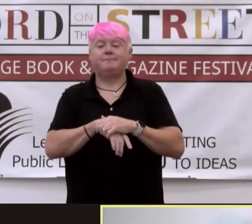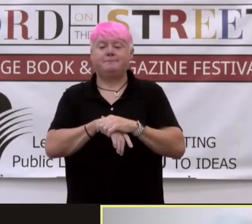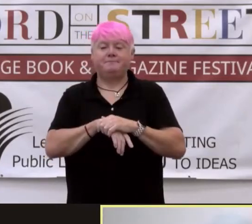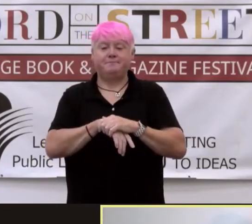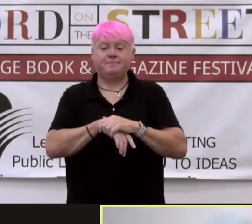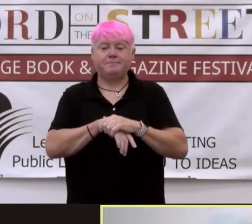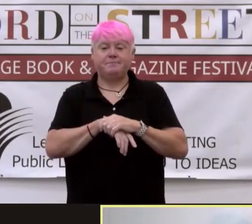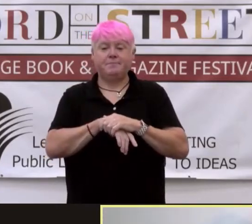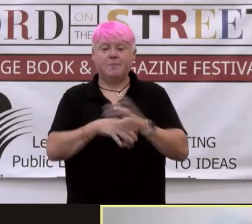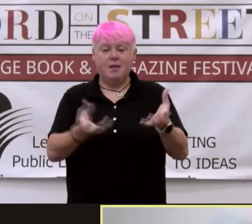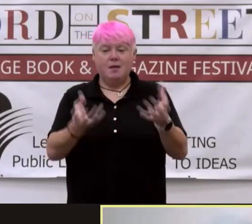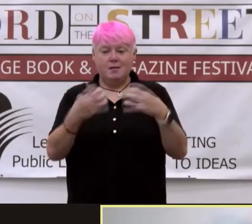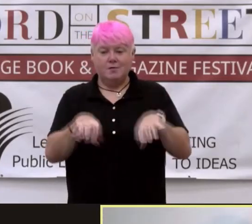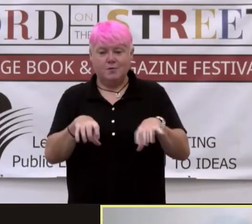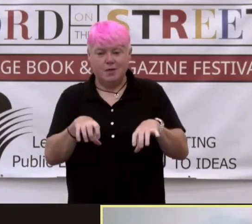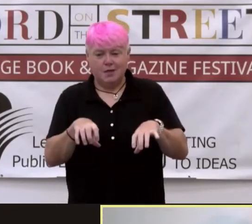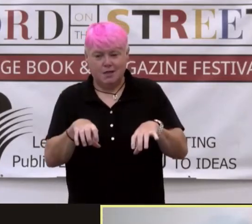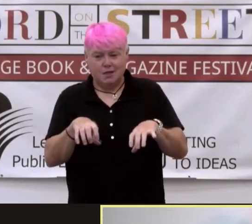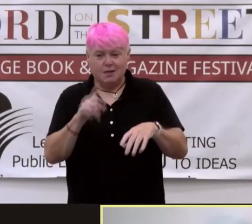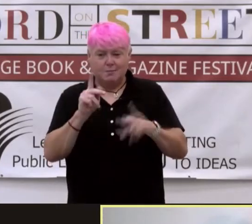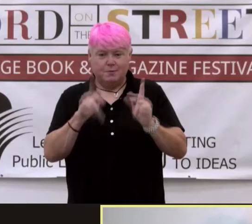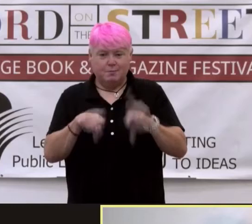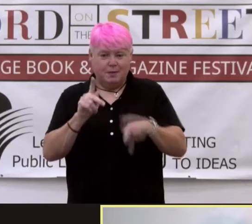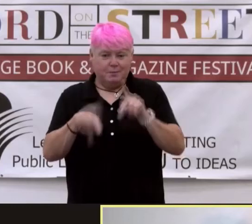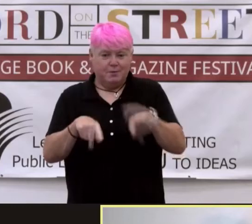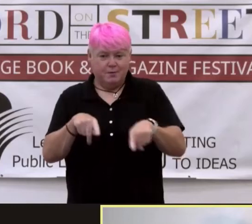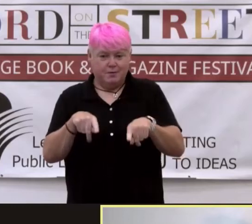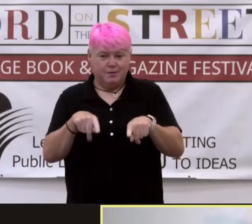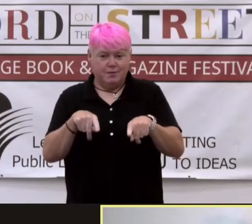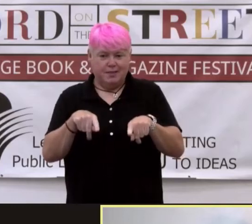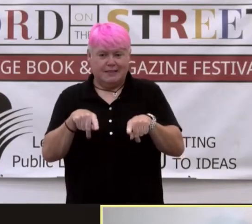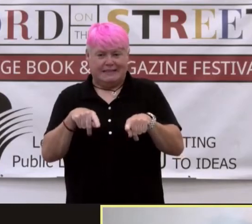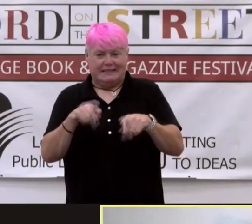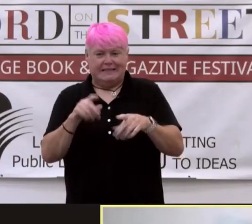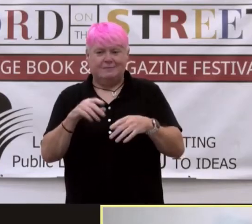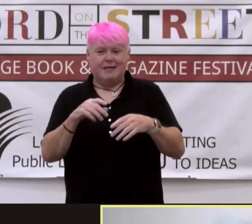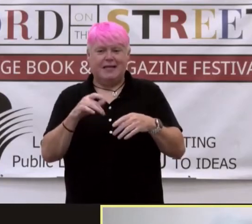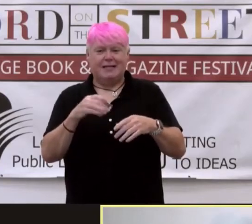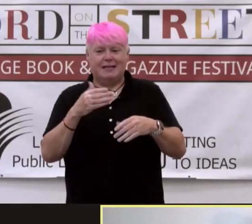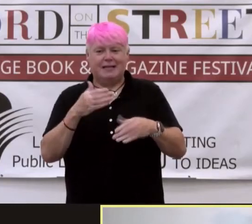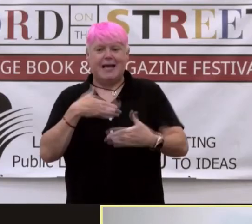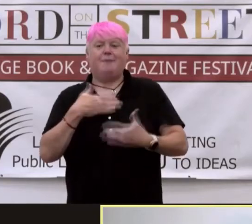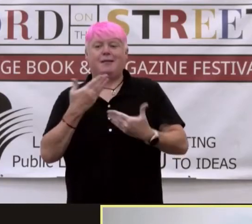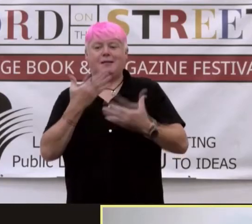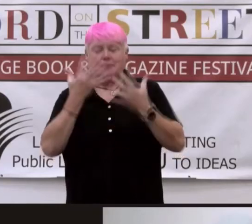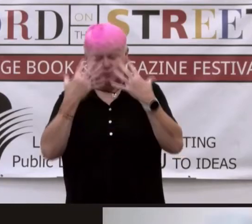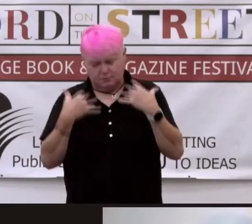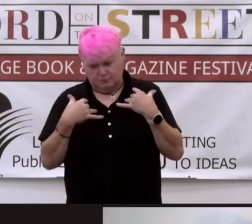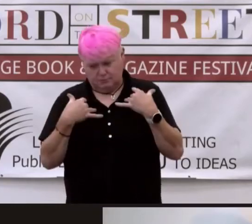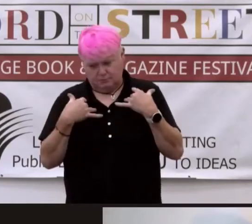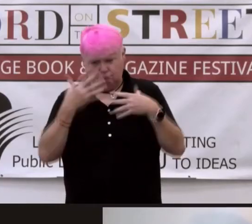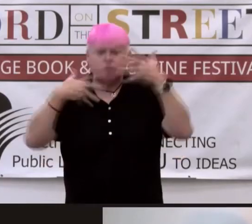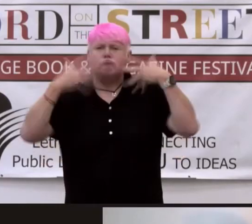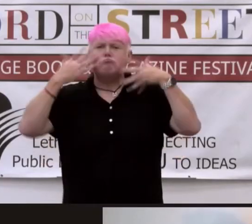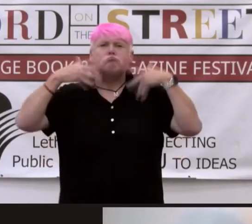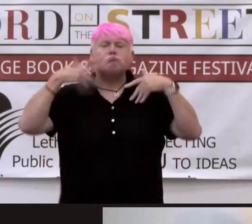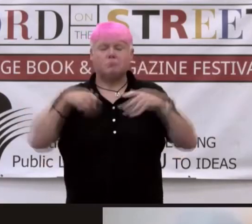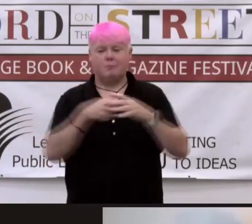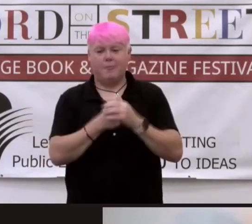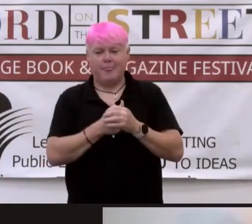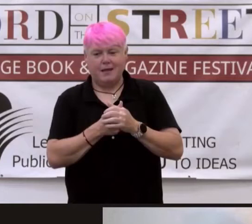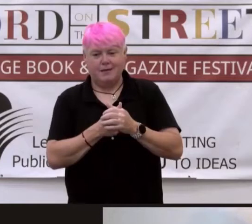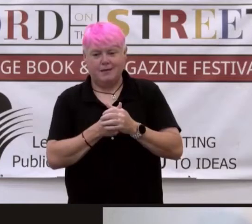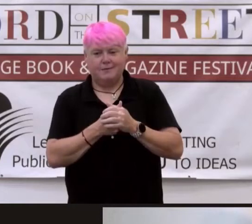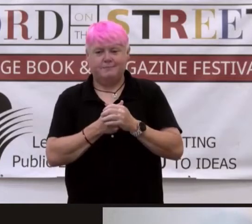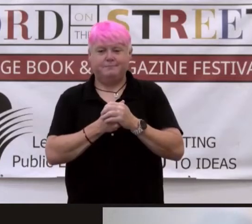want to I want to put people through like the ringer, but I do want Yeah, them to thank me for it when they're done. exactly. And you need that little bit of balance.